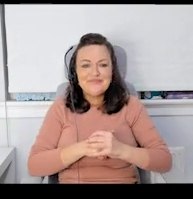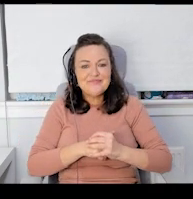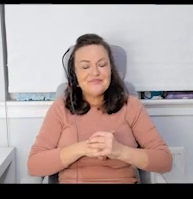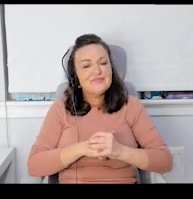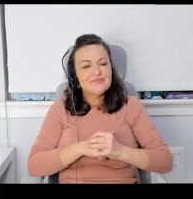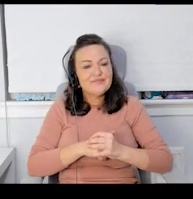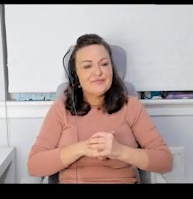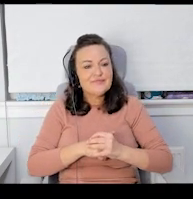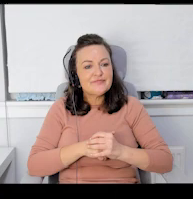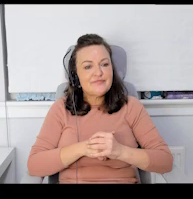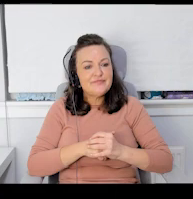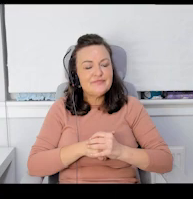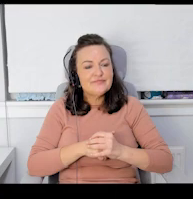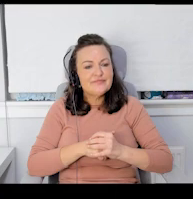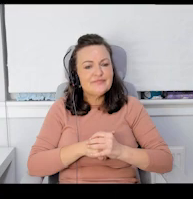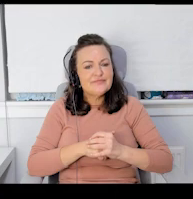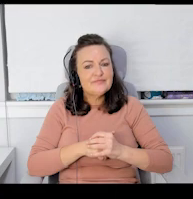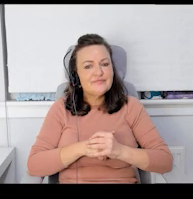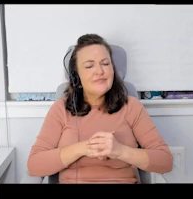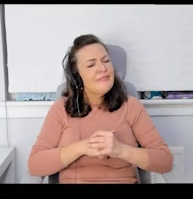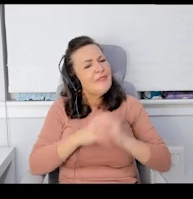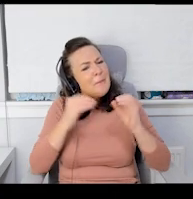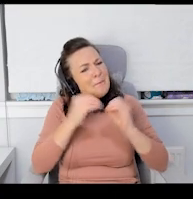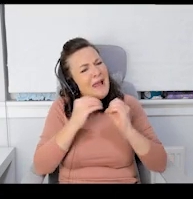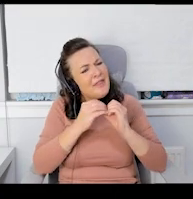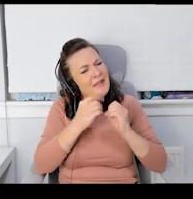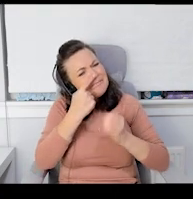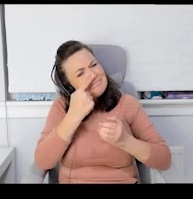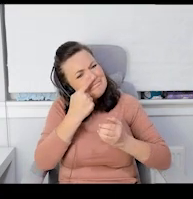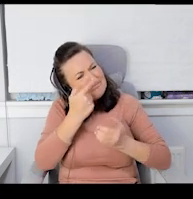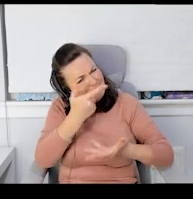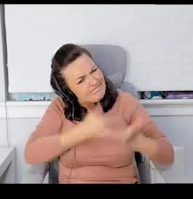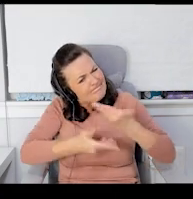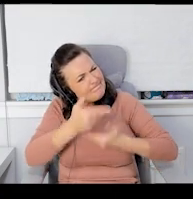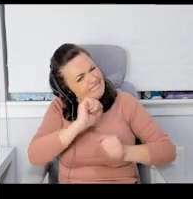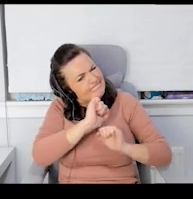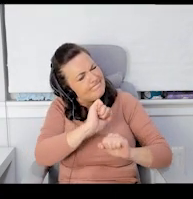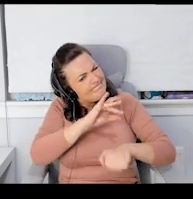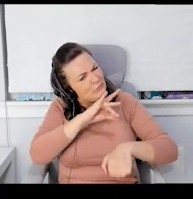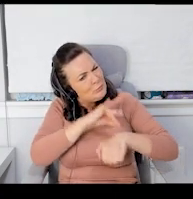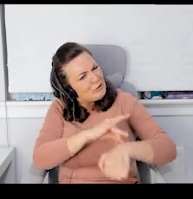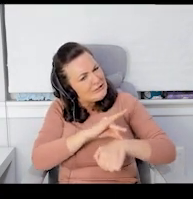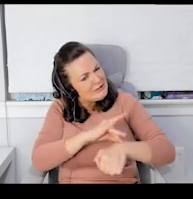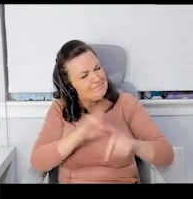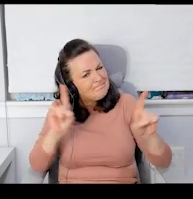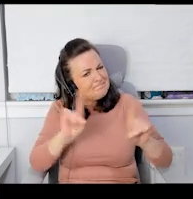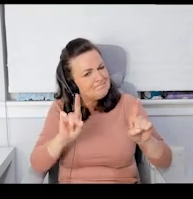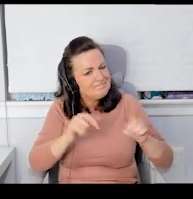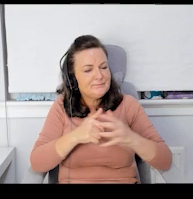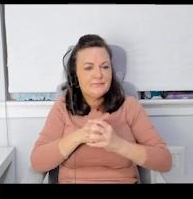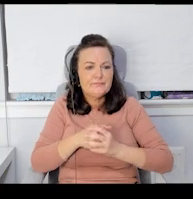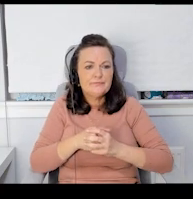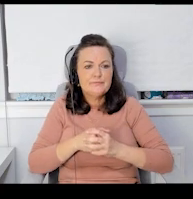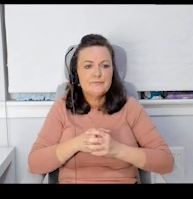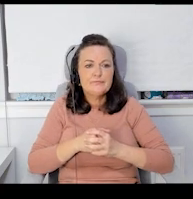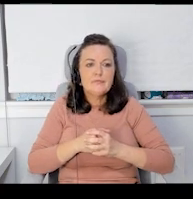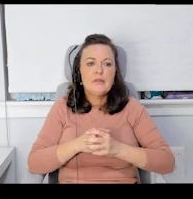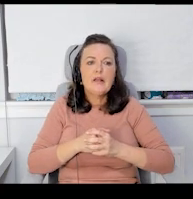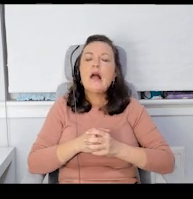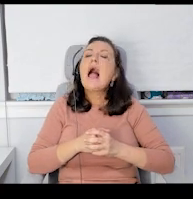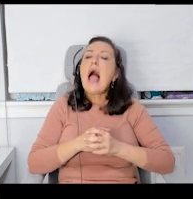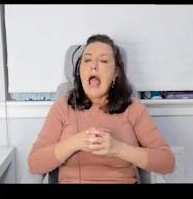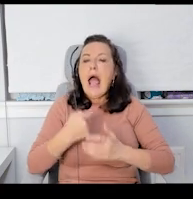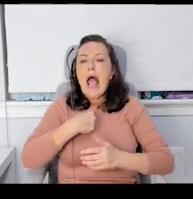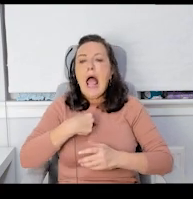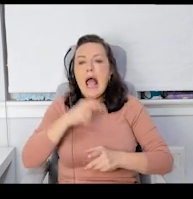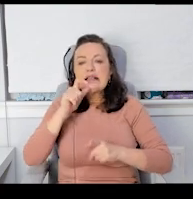come back to yourself. Can you tell us a bit about how your apprenticeship works for you? Yeah, so I did a modern apprenticeship, which followed on after